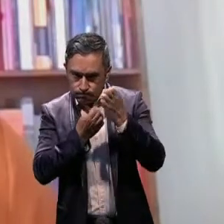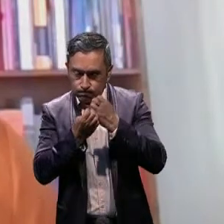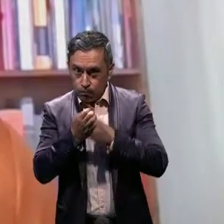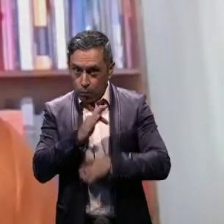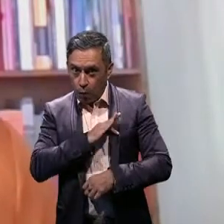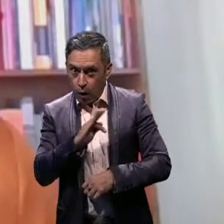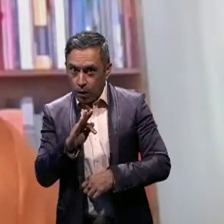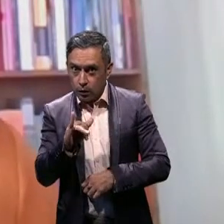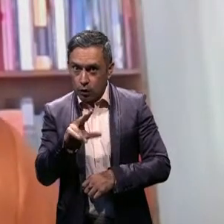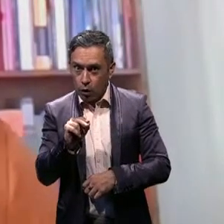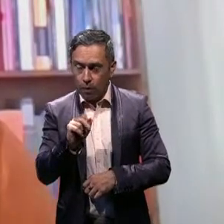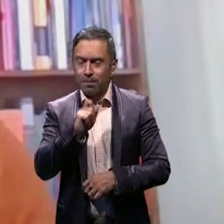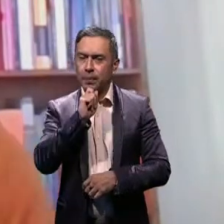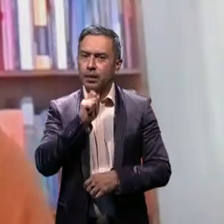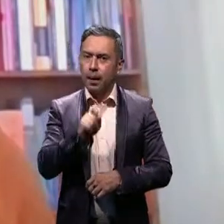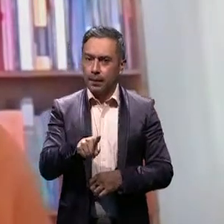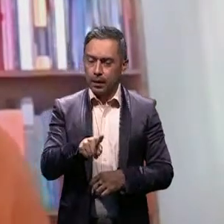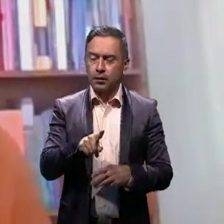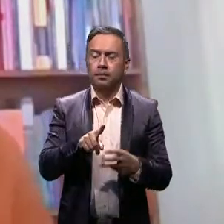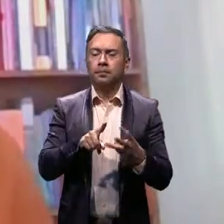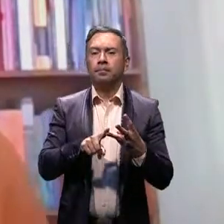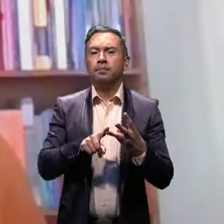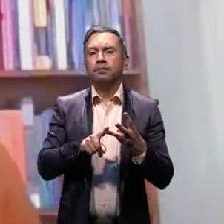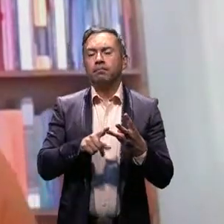and guarantee